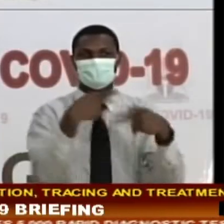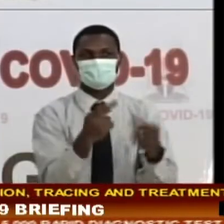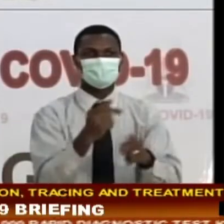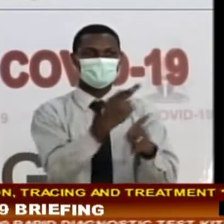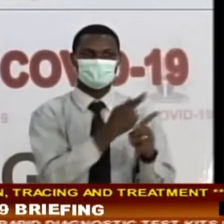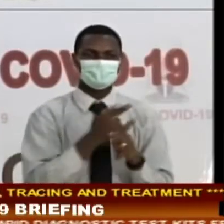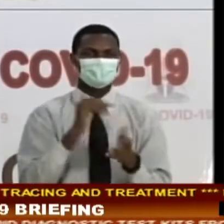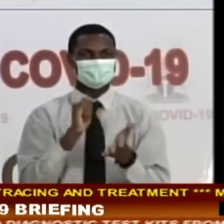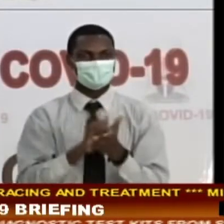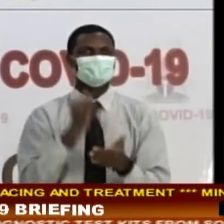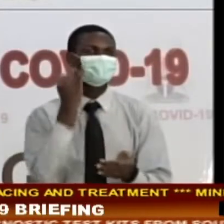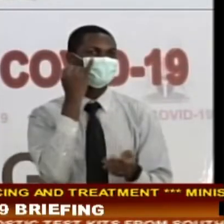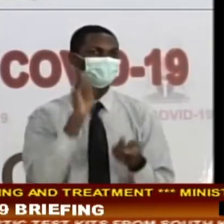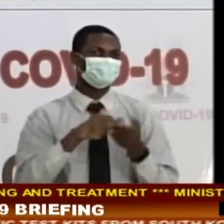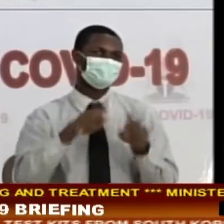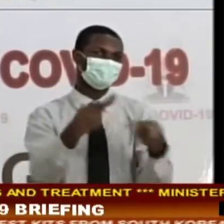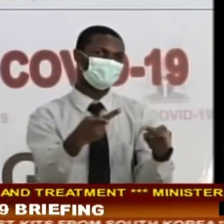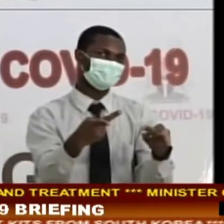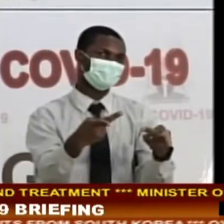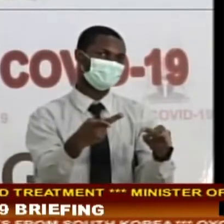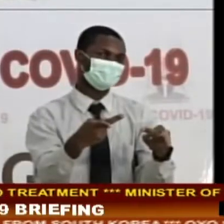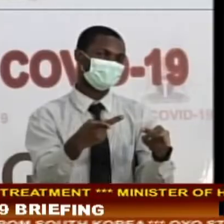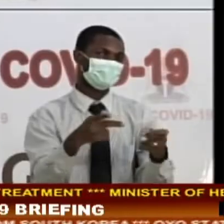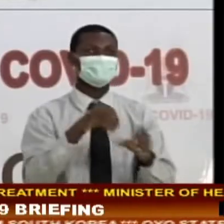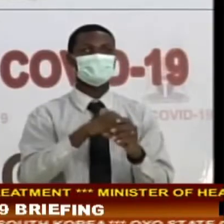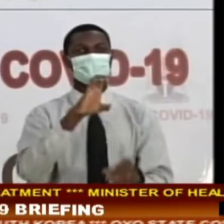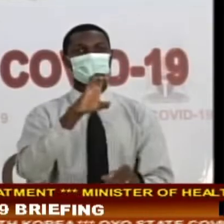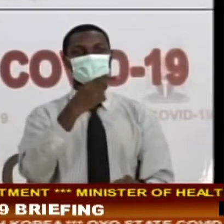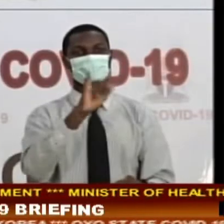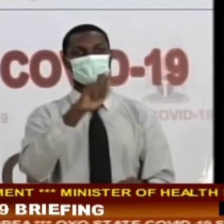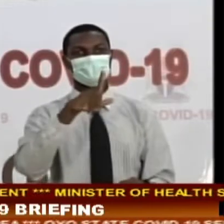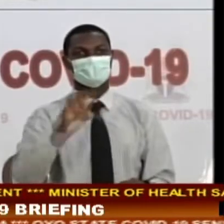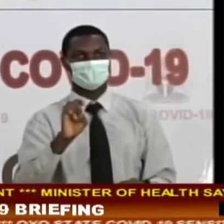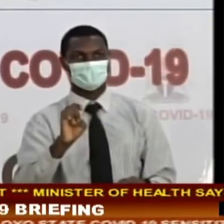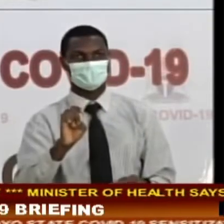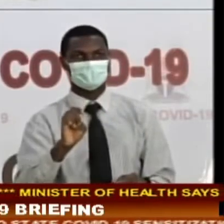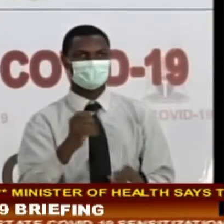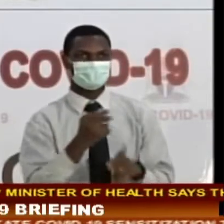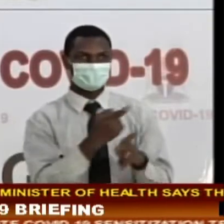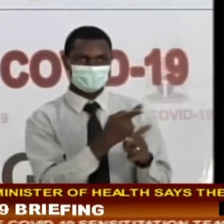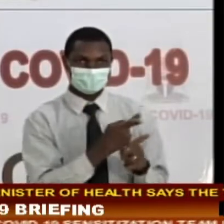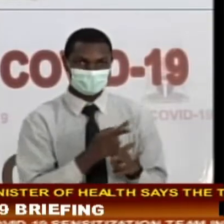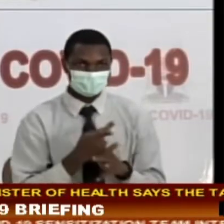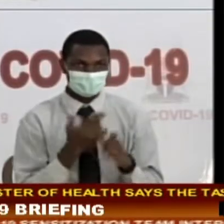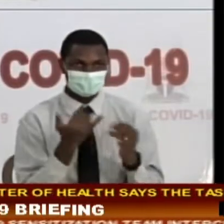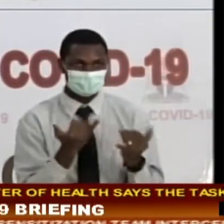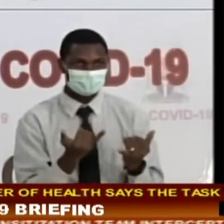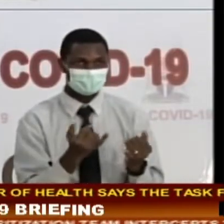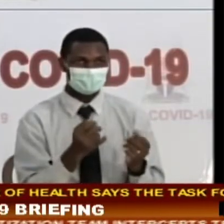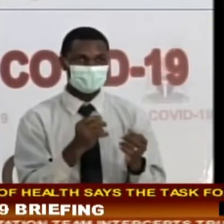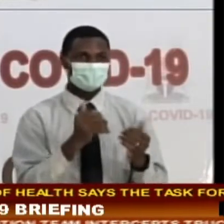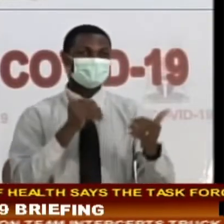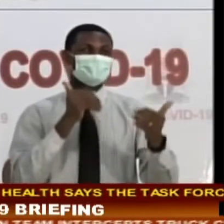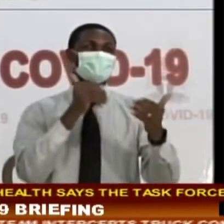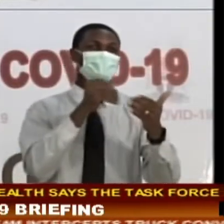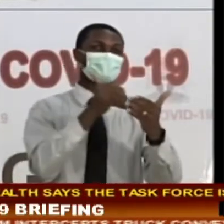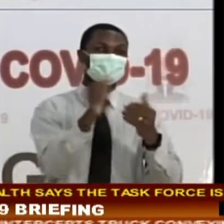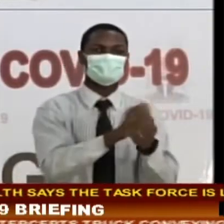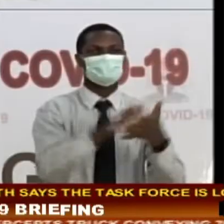need to provide in Chile intensive care has almost completely collapsed because capacity has been